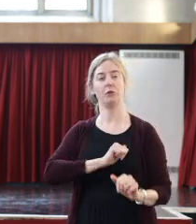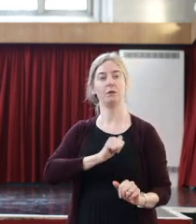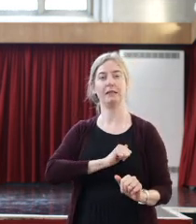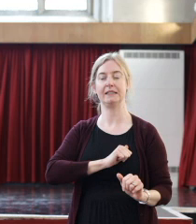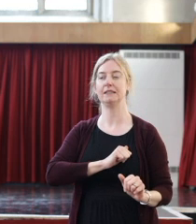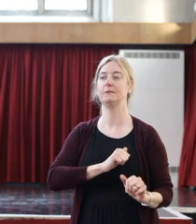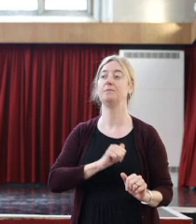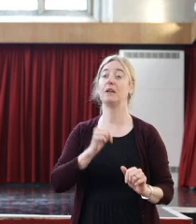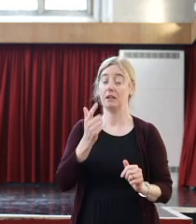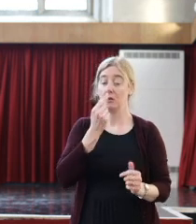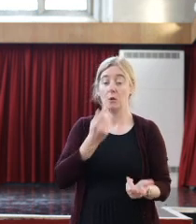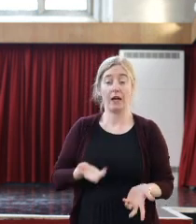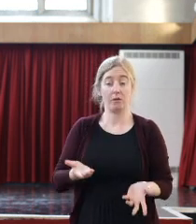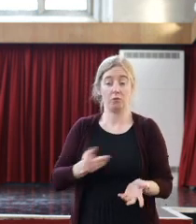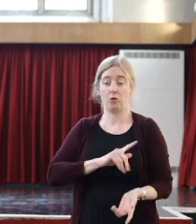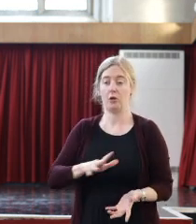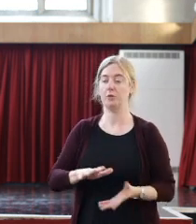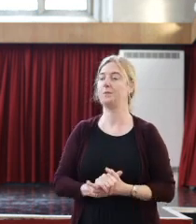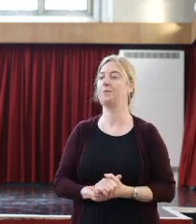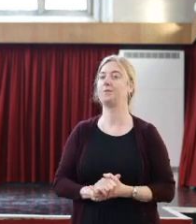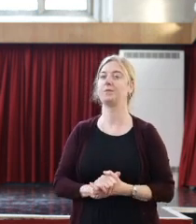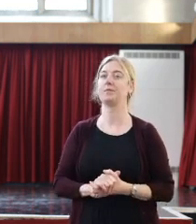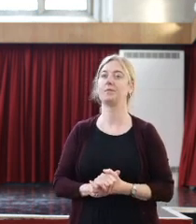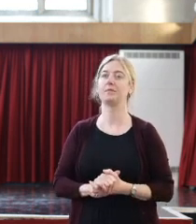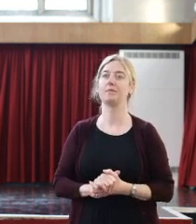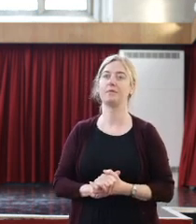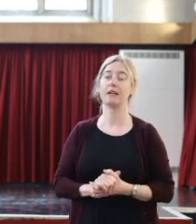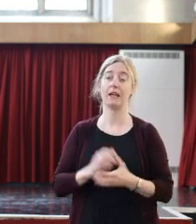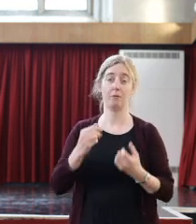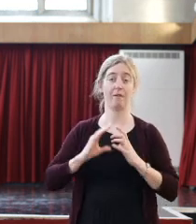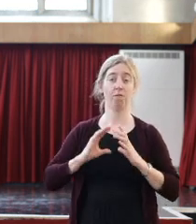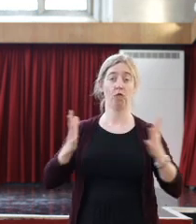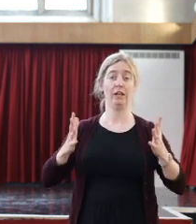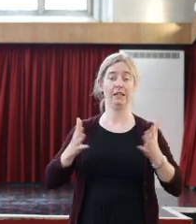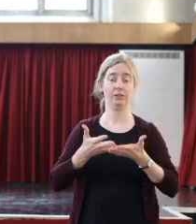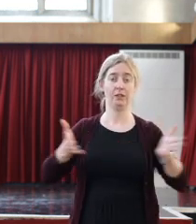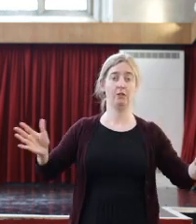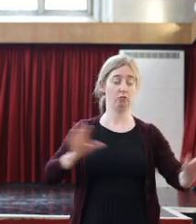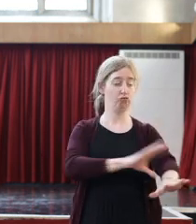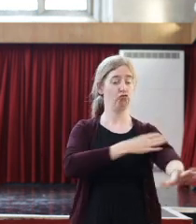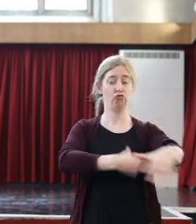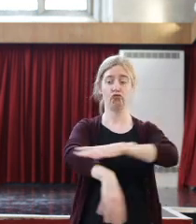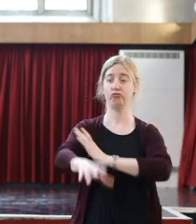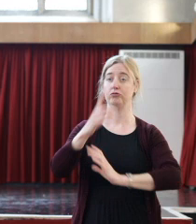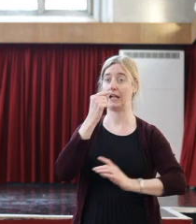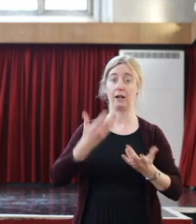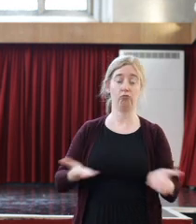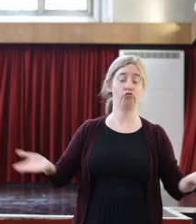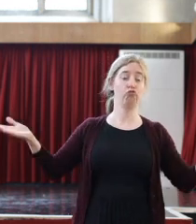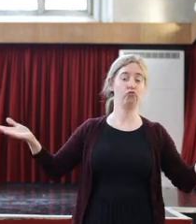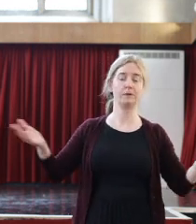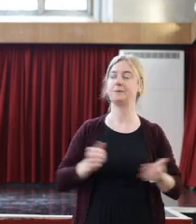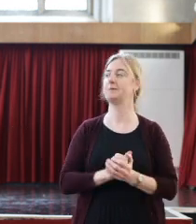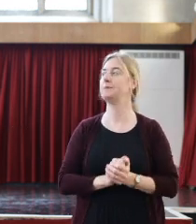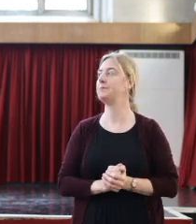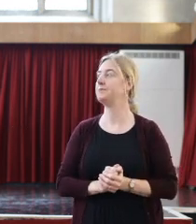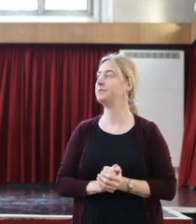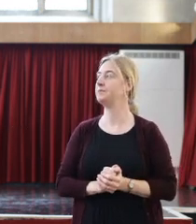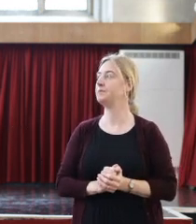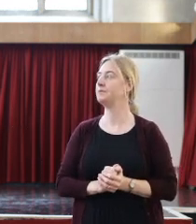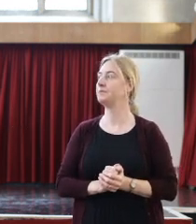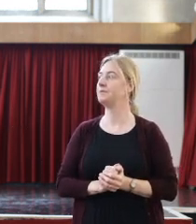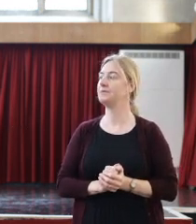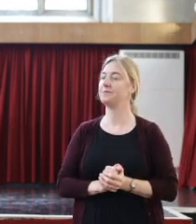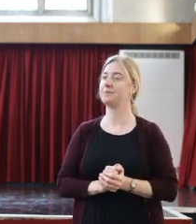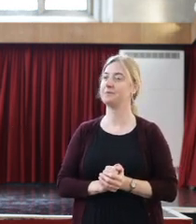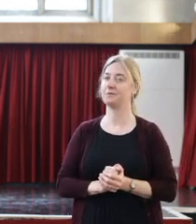a possibility. It can be liberating. So I like to think that, and I stand corrected, Aaron, if that's the case.